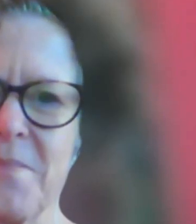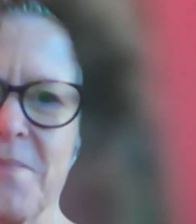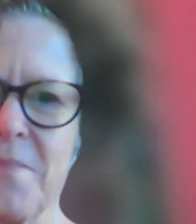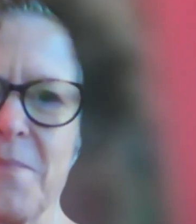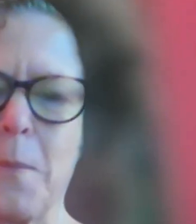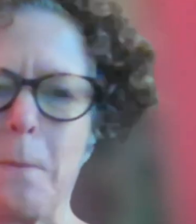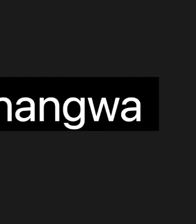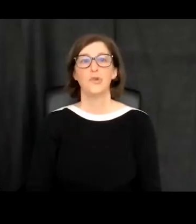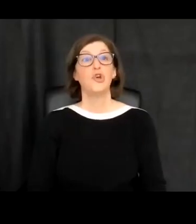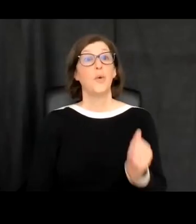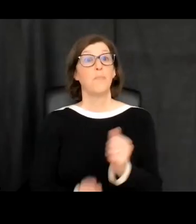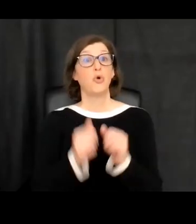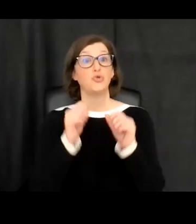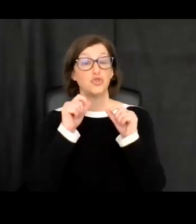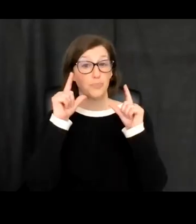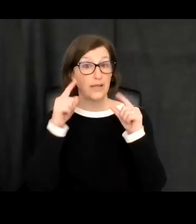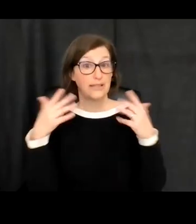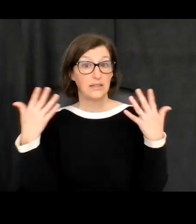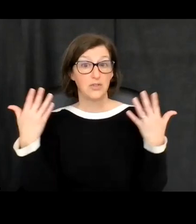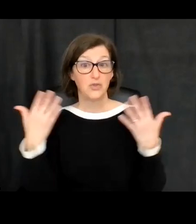The most surprising thing is that